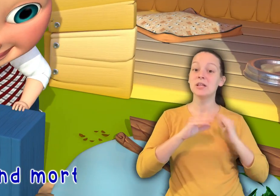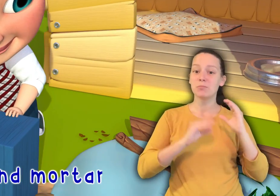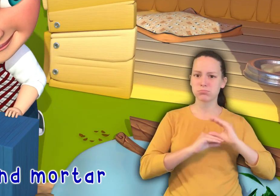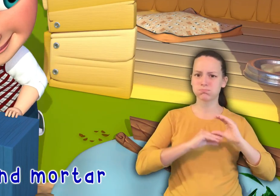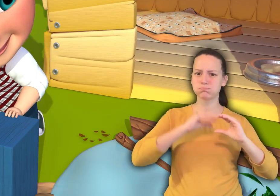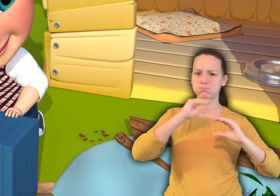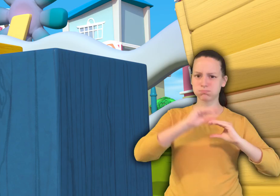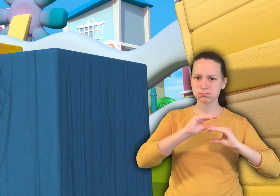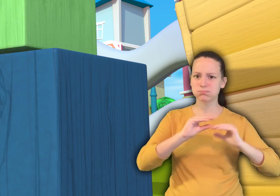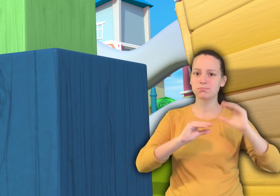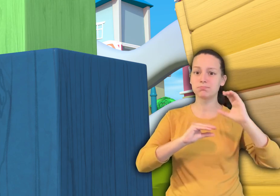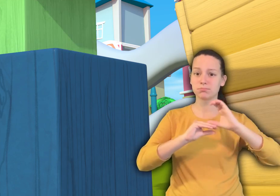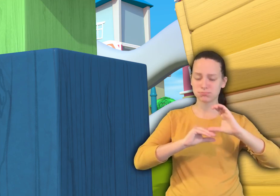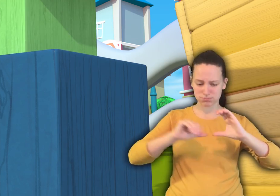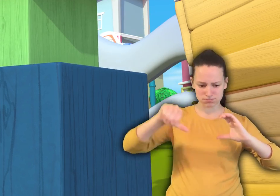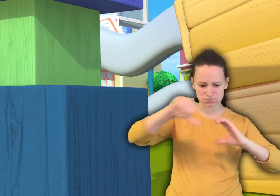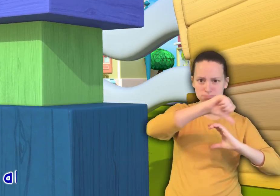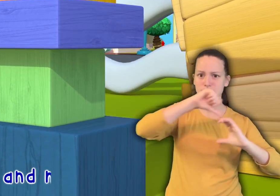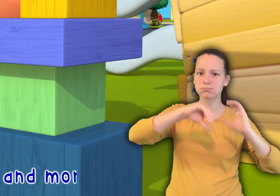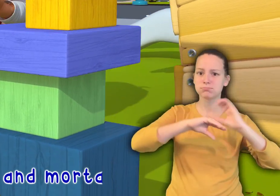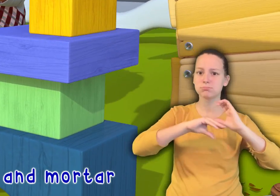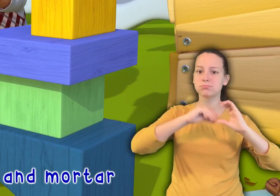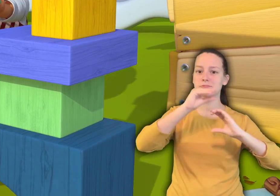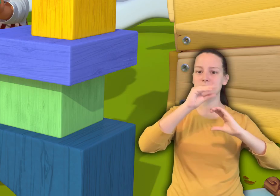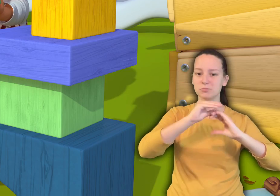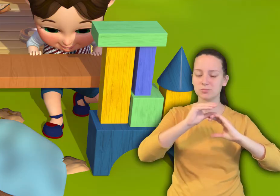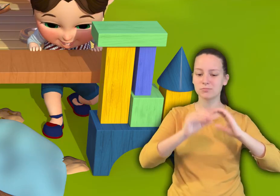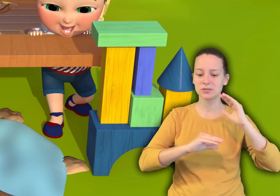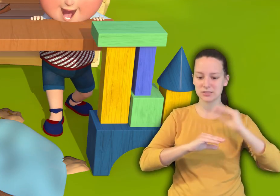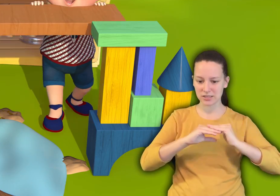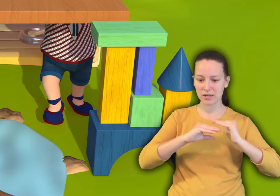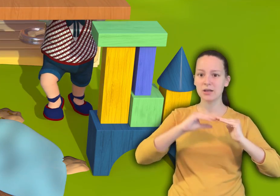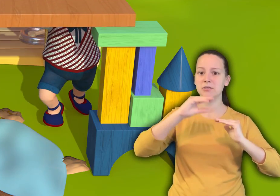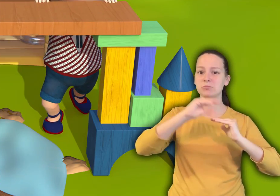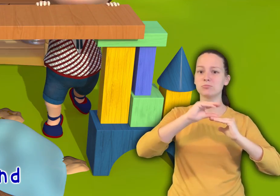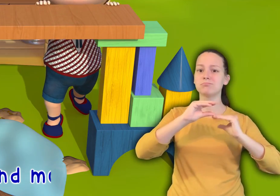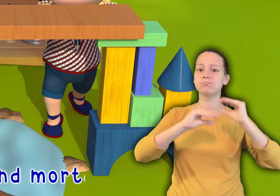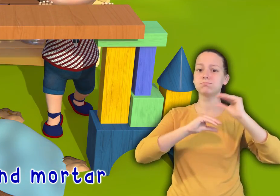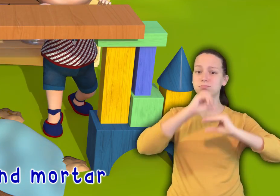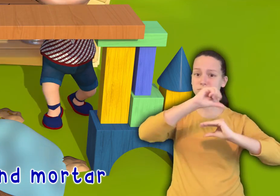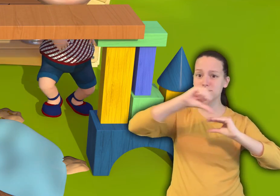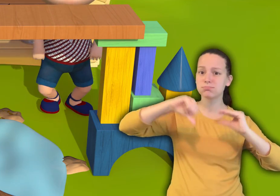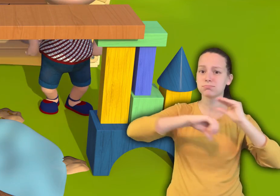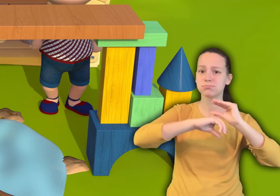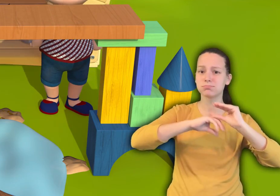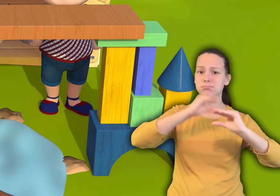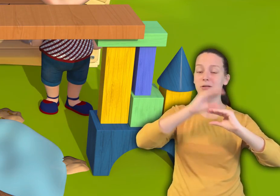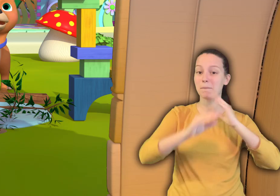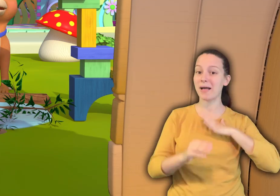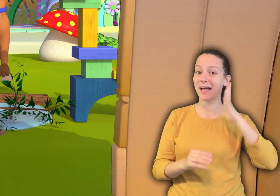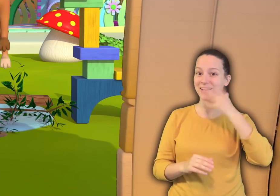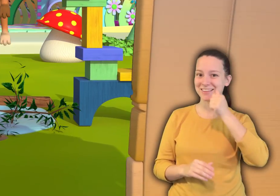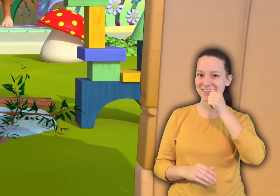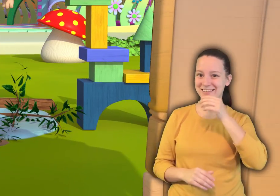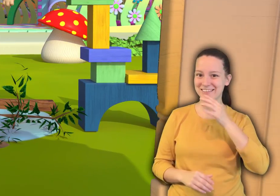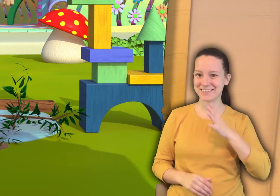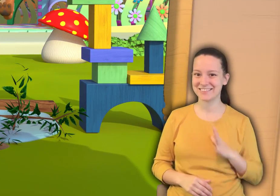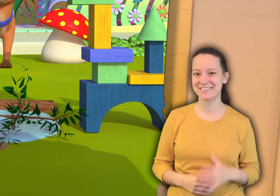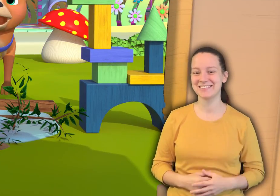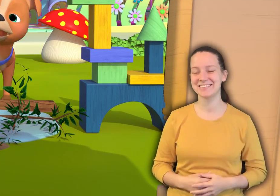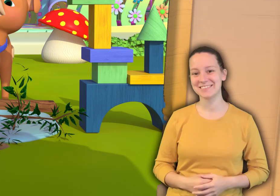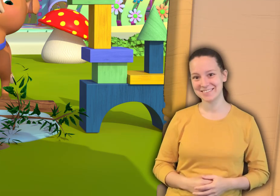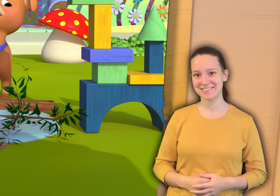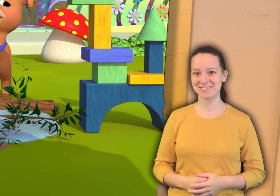bricks and mortar bricks and mortar bricks and mortar build it up with bricks and mortar my fa